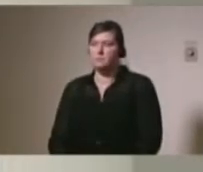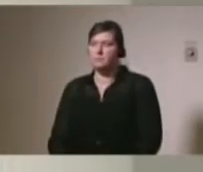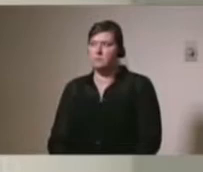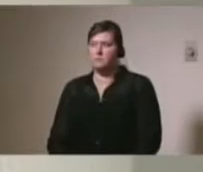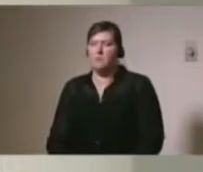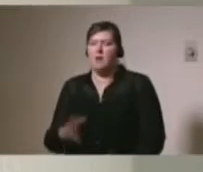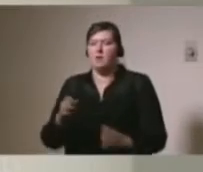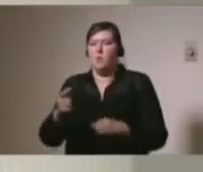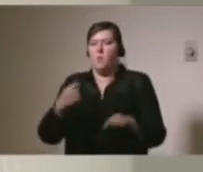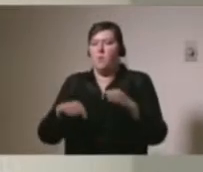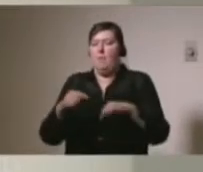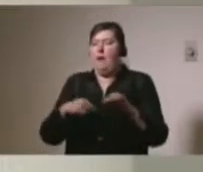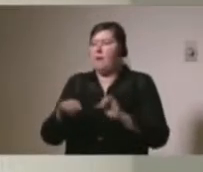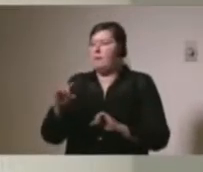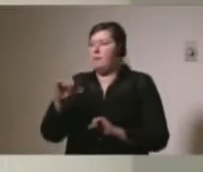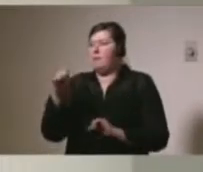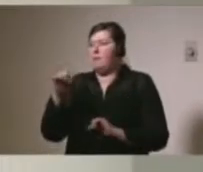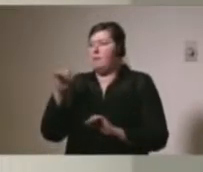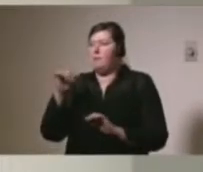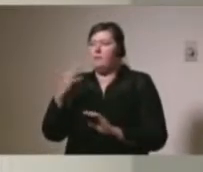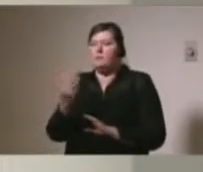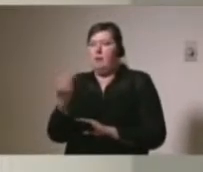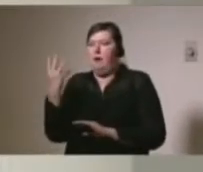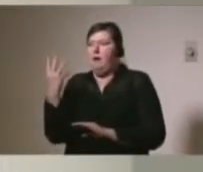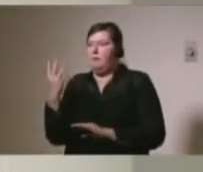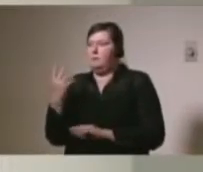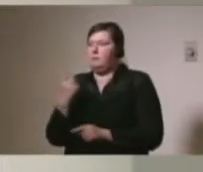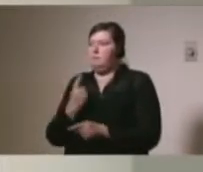I'll just go back to where I am.